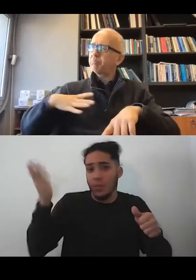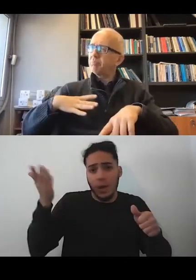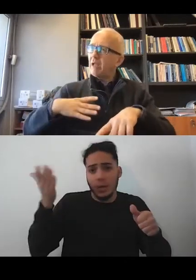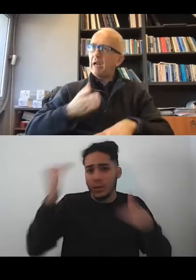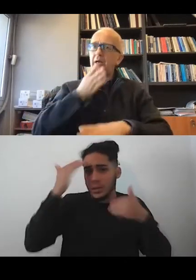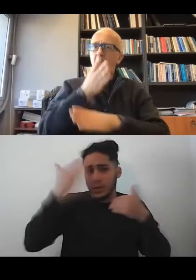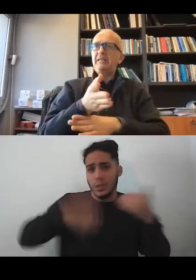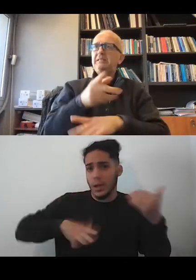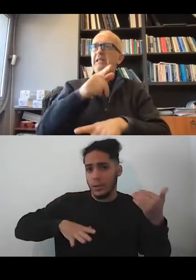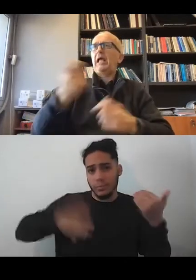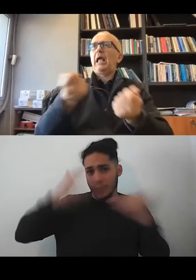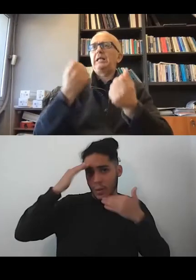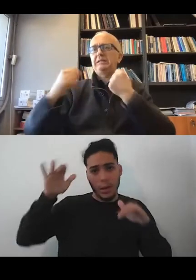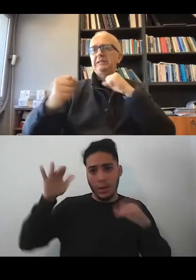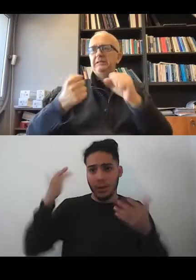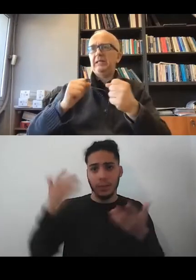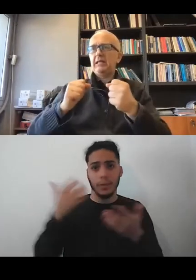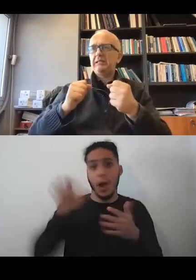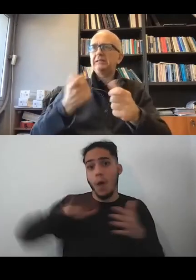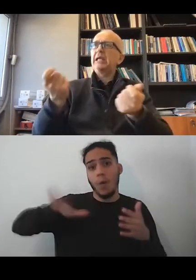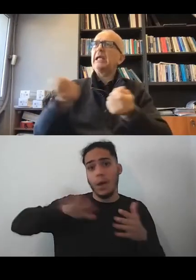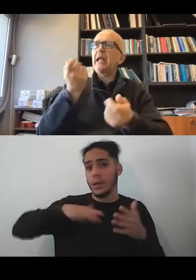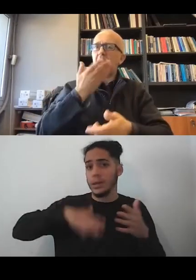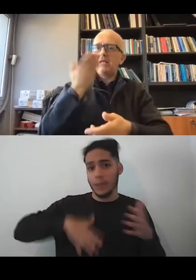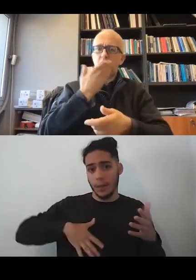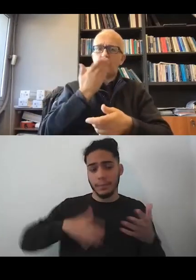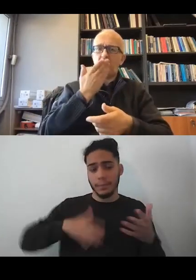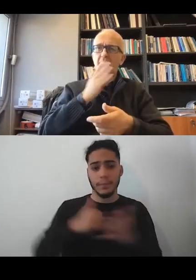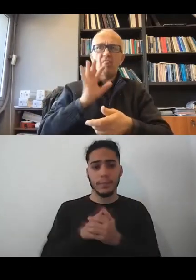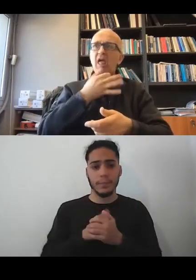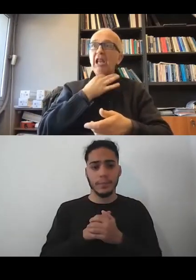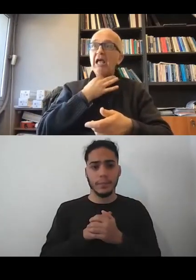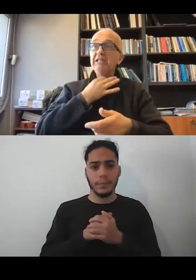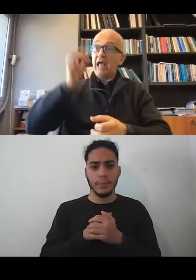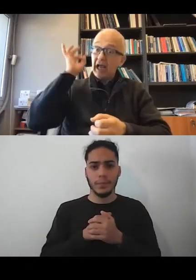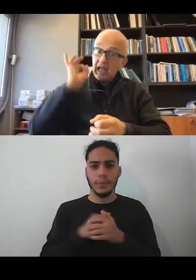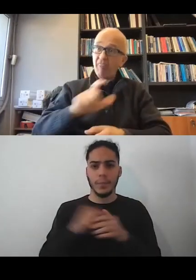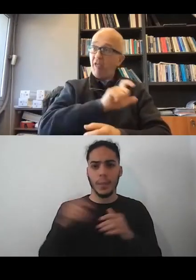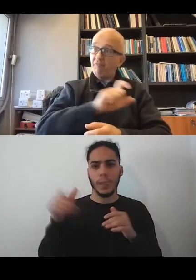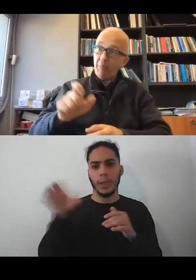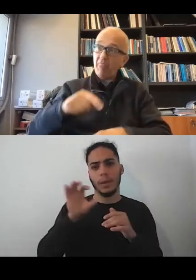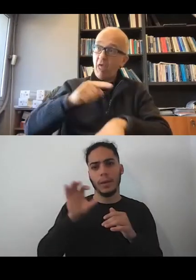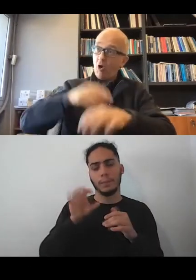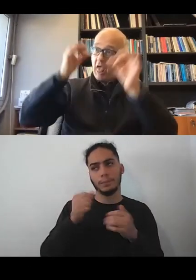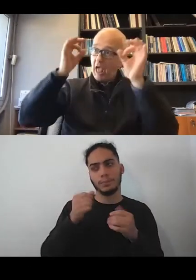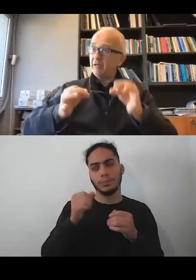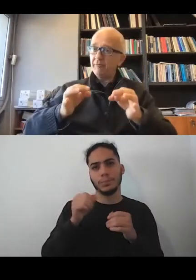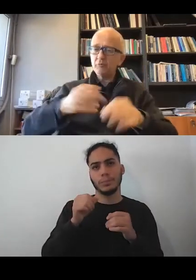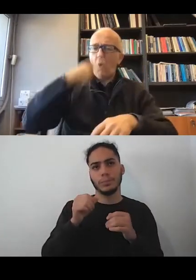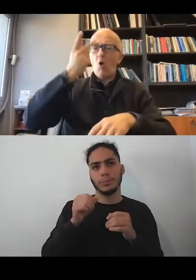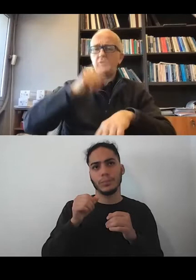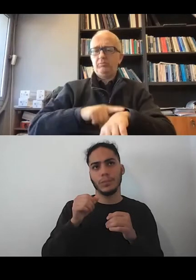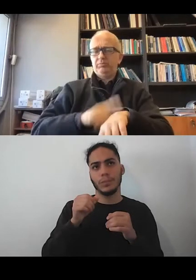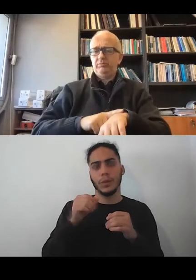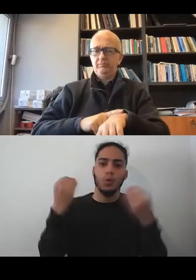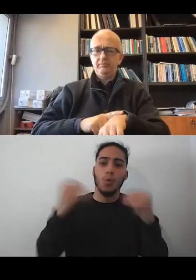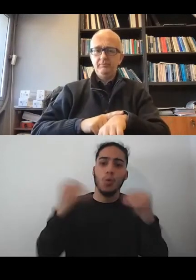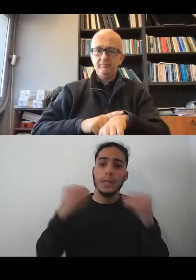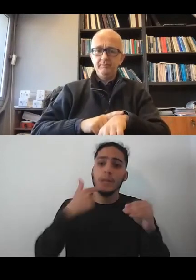present situations, the teaching of sign language usually happens in a classroom